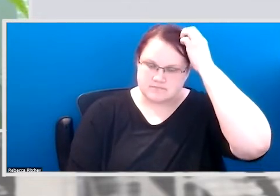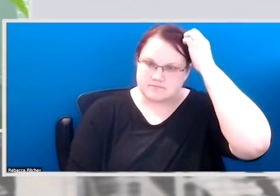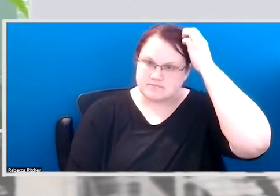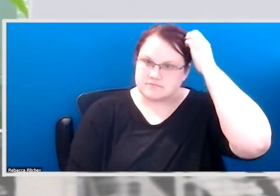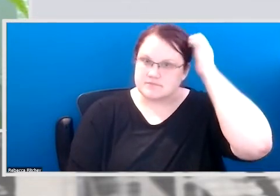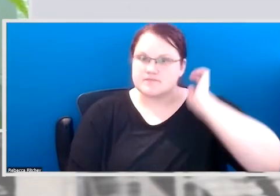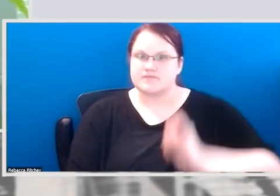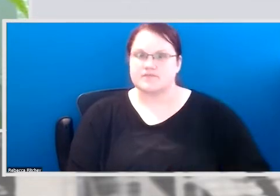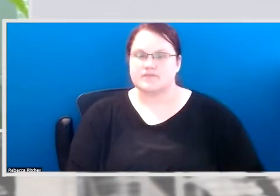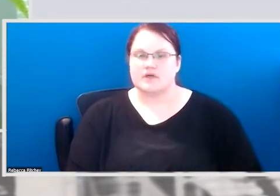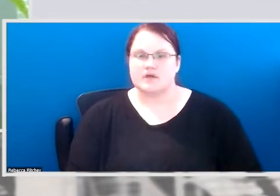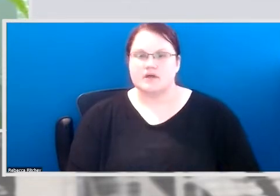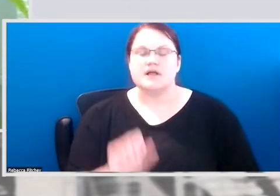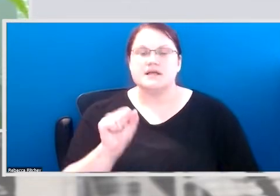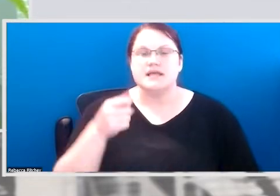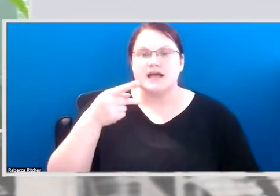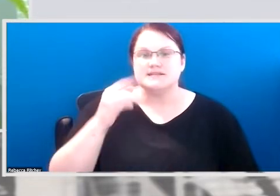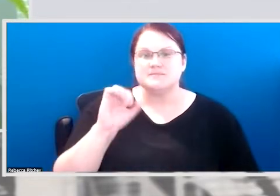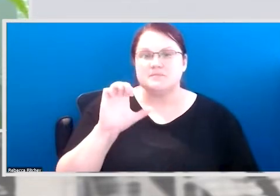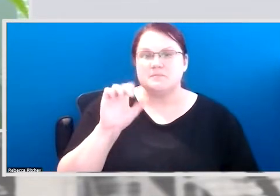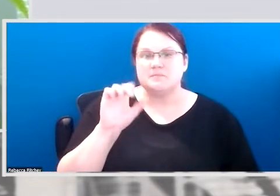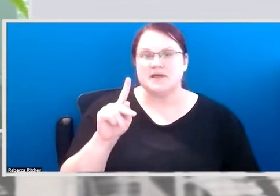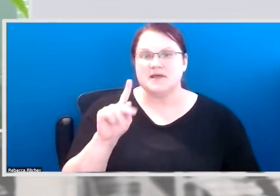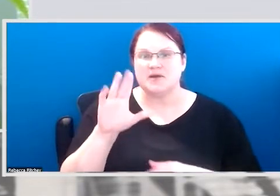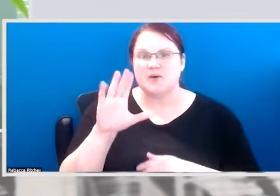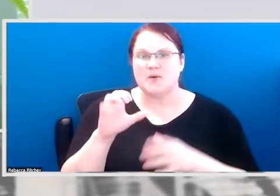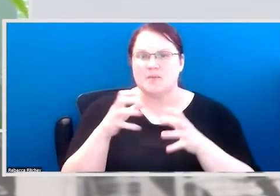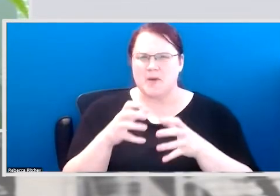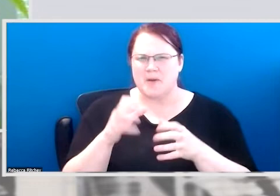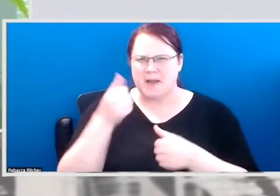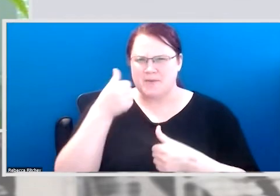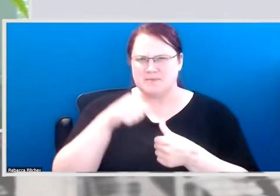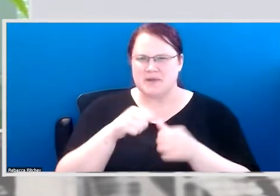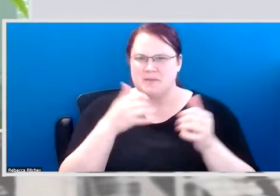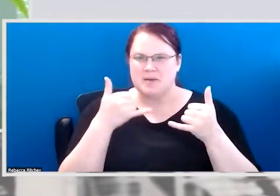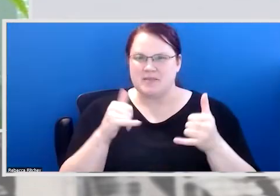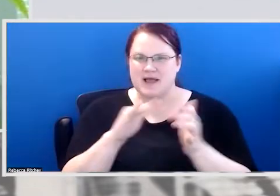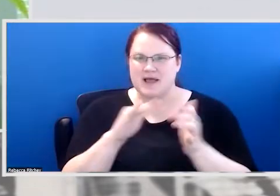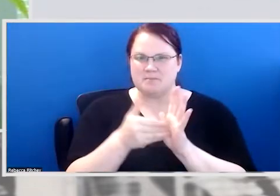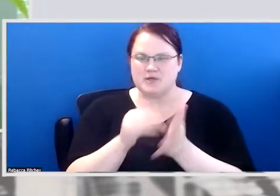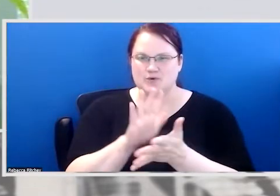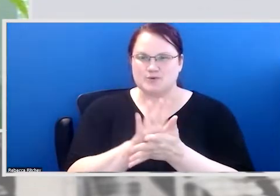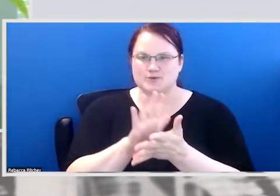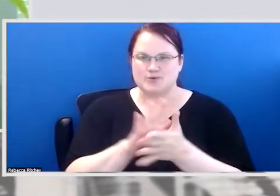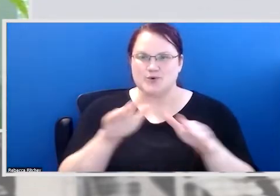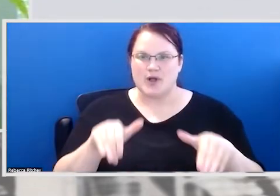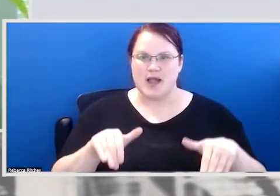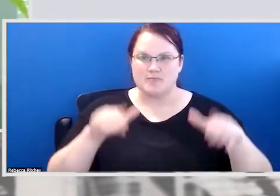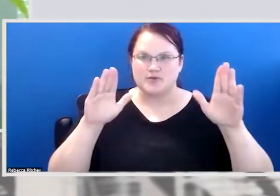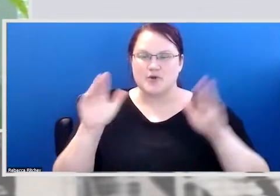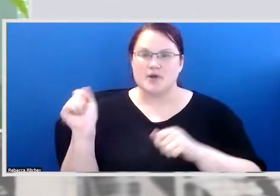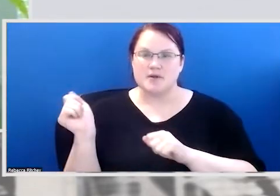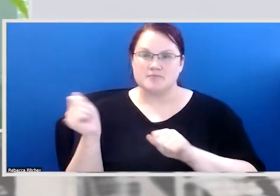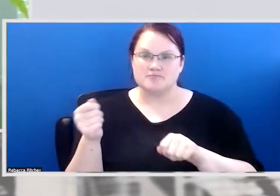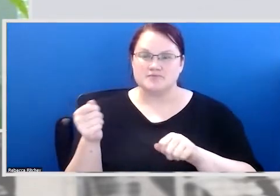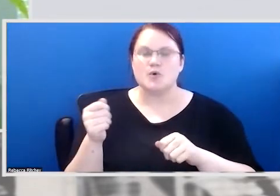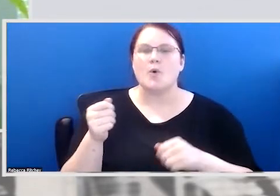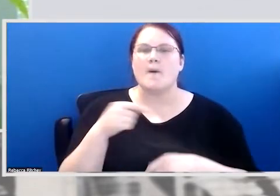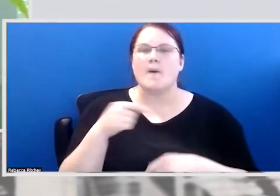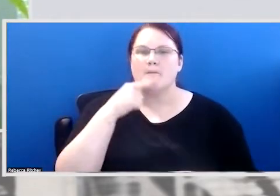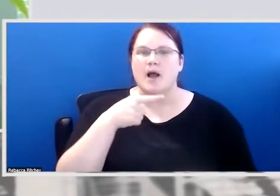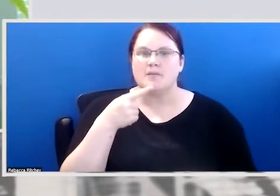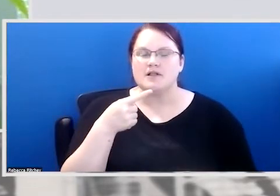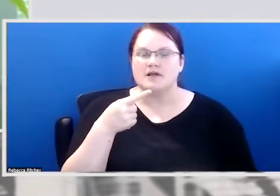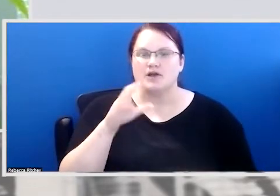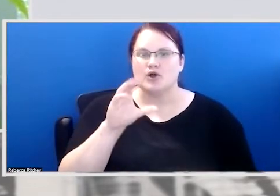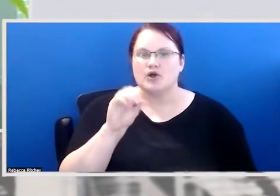ready. I'll just say, yeah, pickleball is definitely having a moment. I remember playing in middle school. I grew up playing a little bit of tennis on public courts, and then